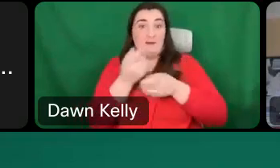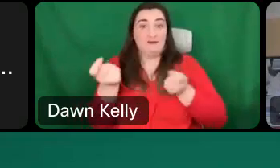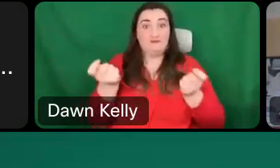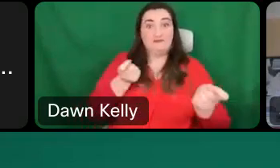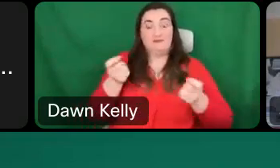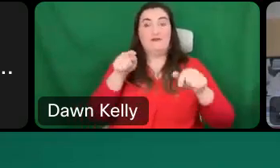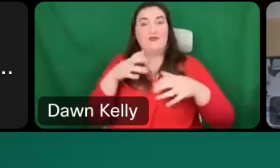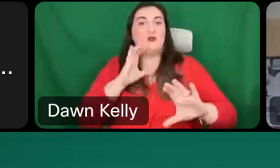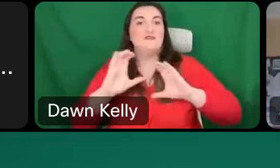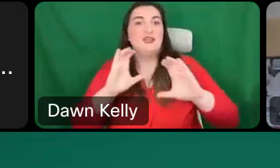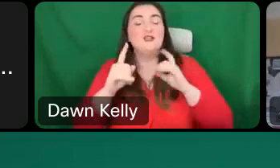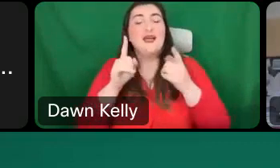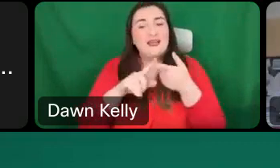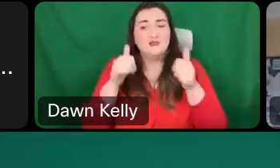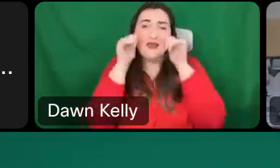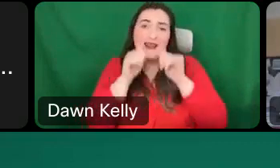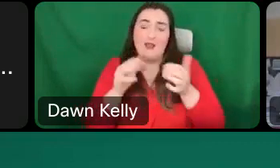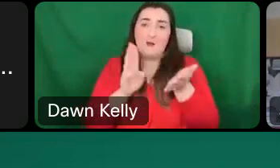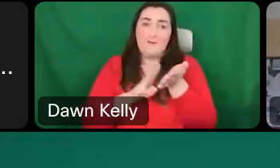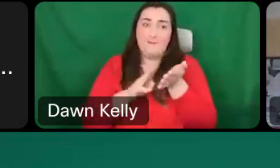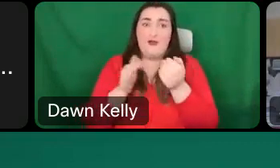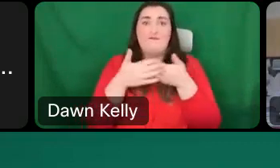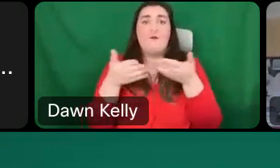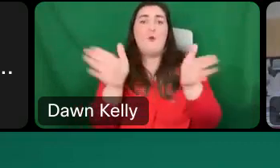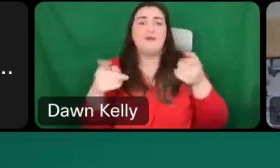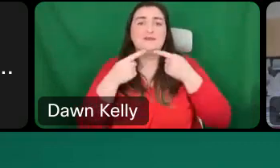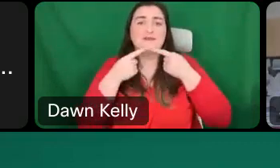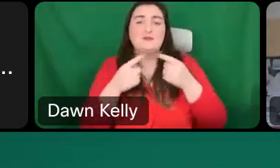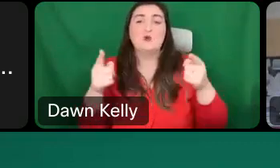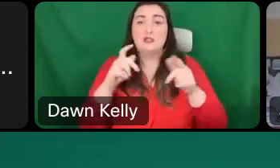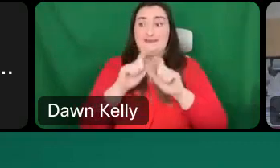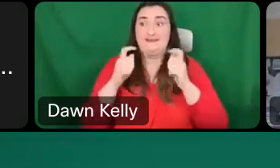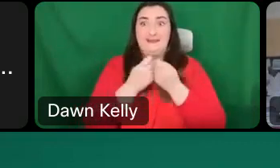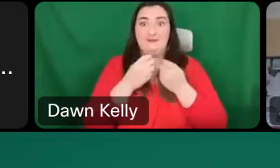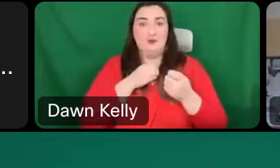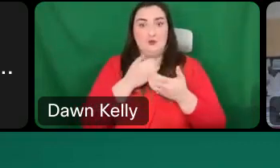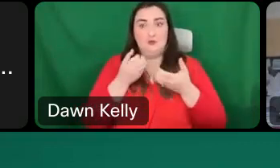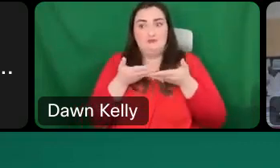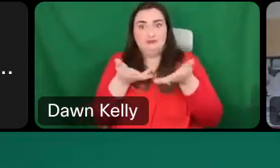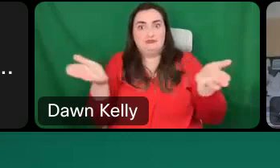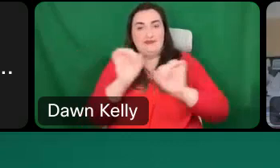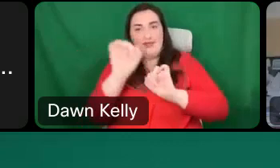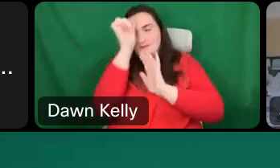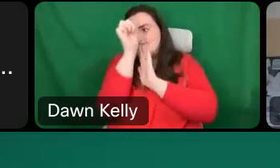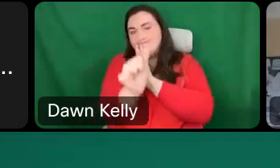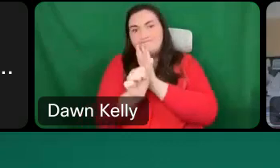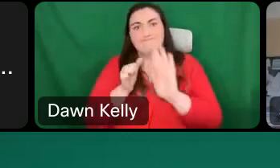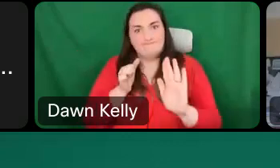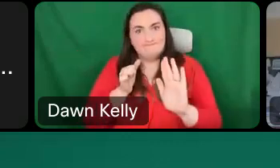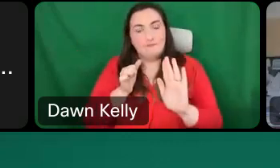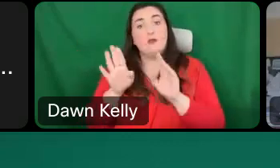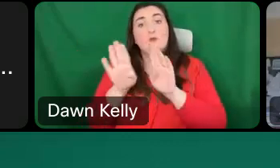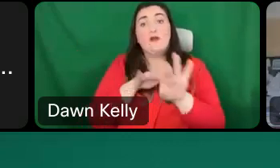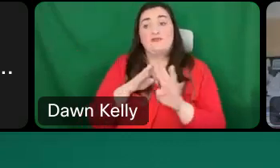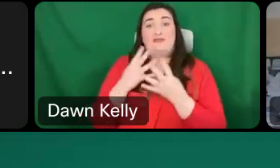particular to allow members of the open disclosure team to share their expertise in this area with a